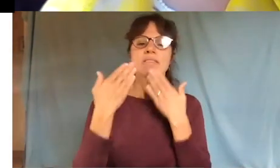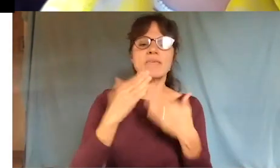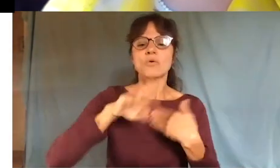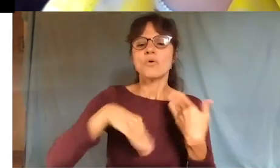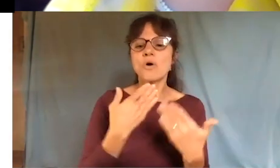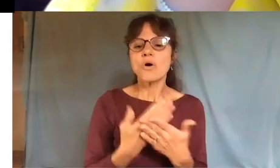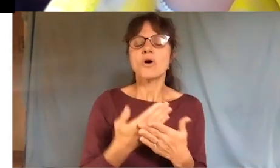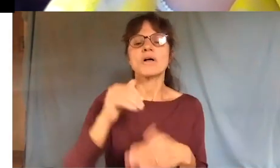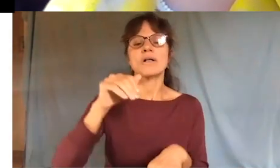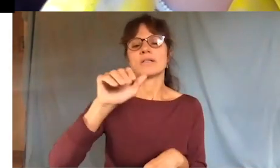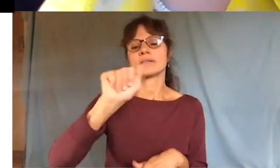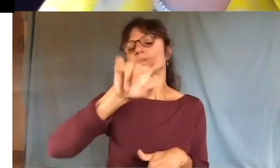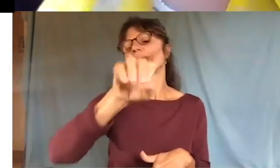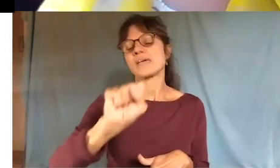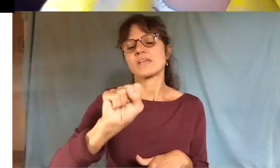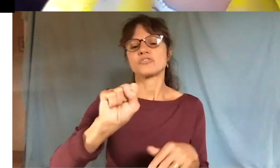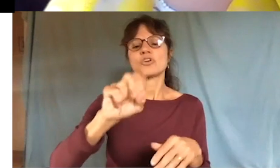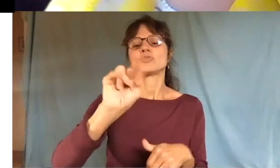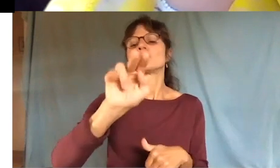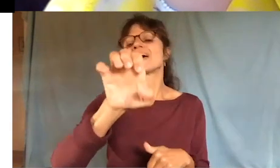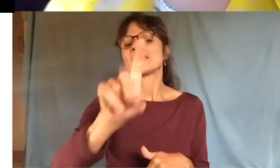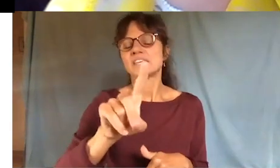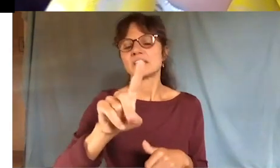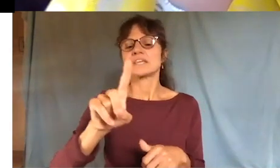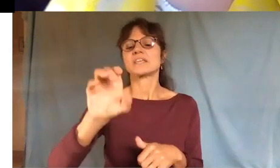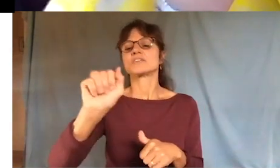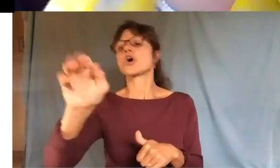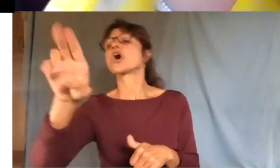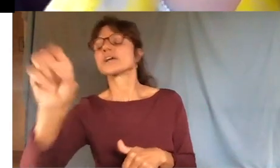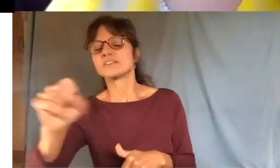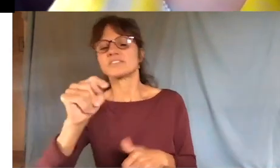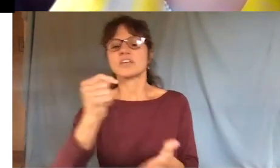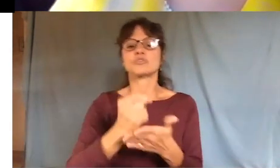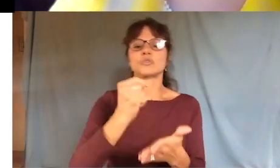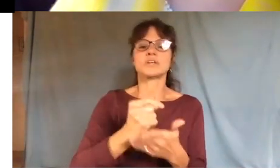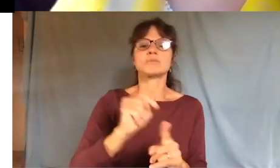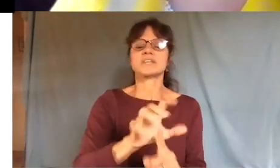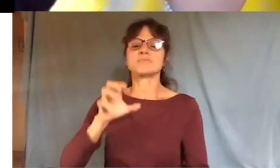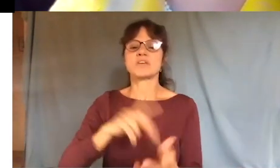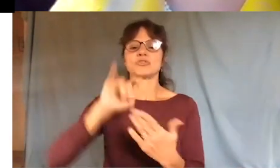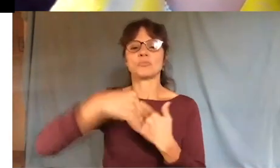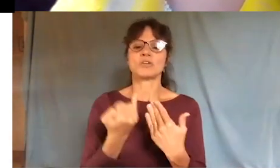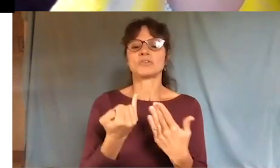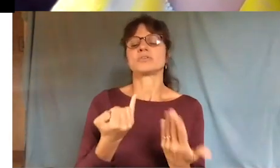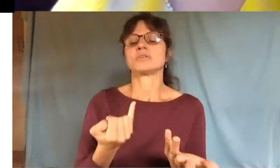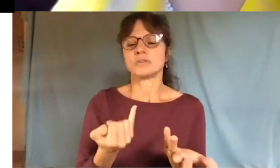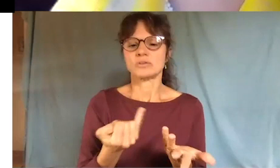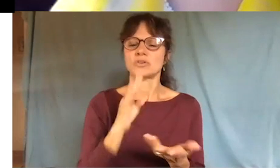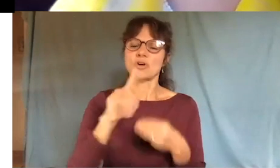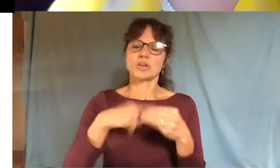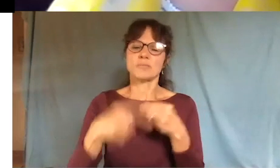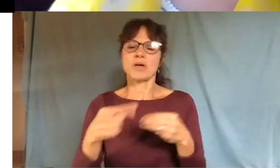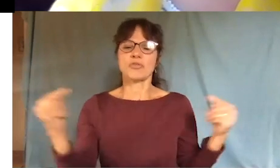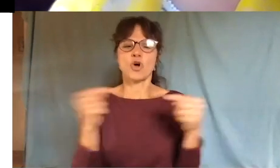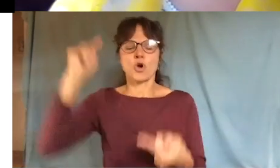AIDS United, the caucus, and Treatment Access Expansion Project for the invitation to talk just a little bit about the harm